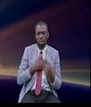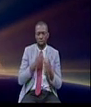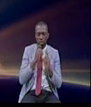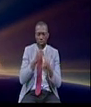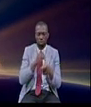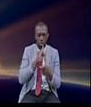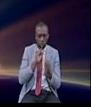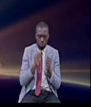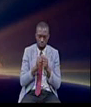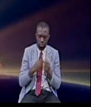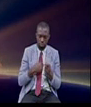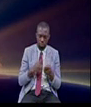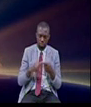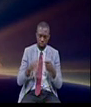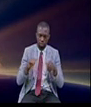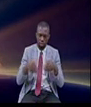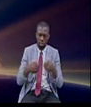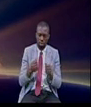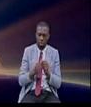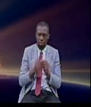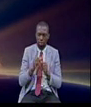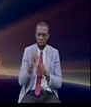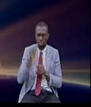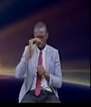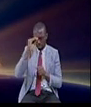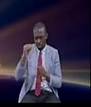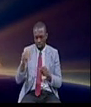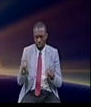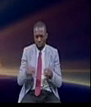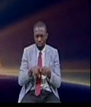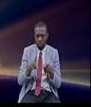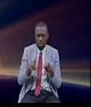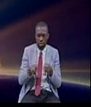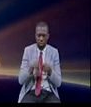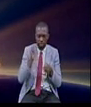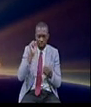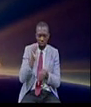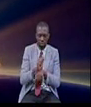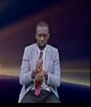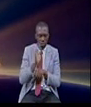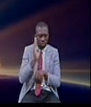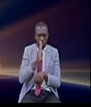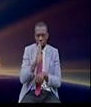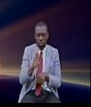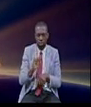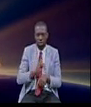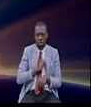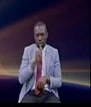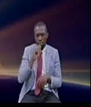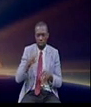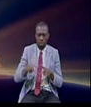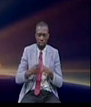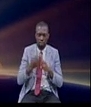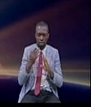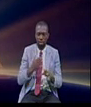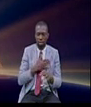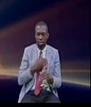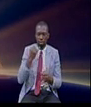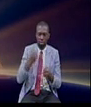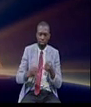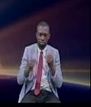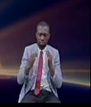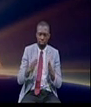me, to give every man according as his work shall be. I am Alpha and Omega, the beginning and the